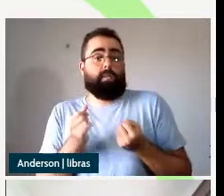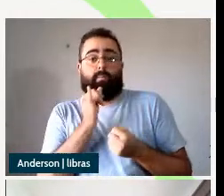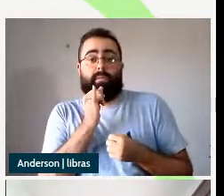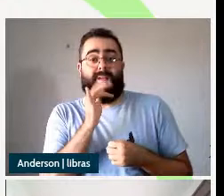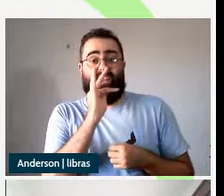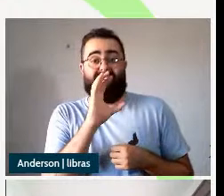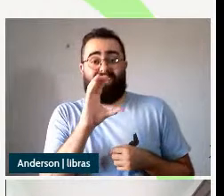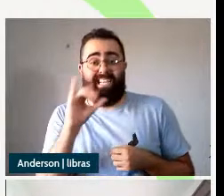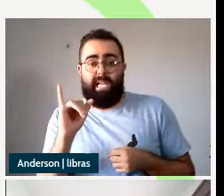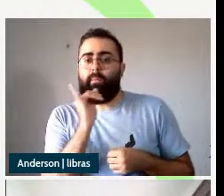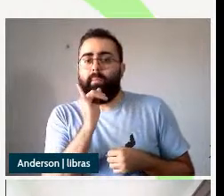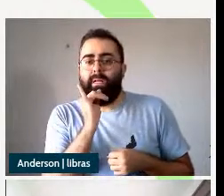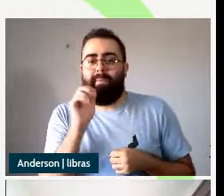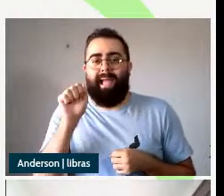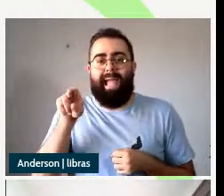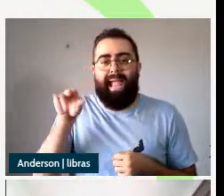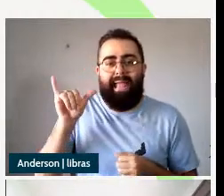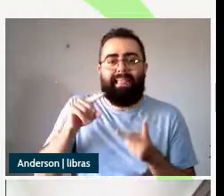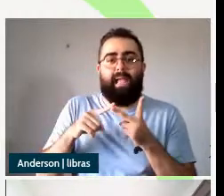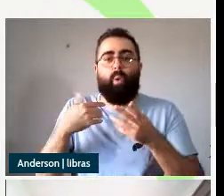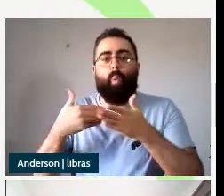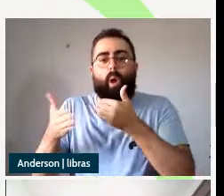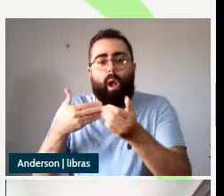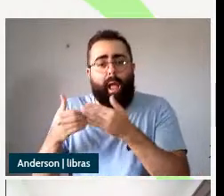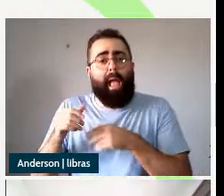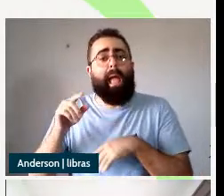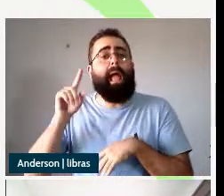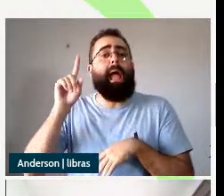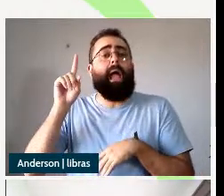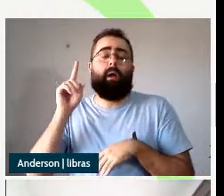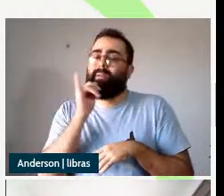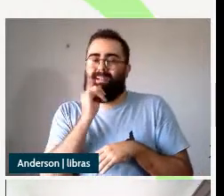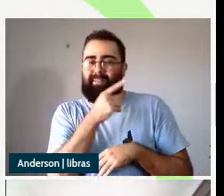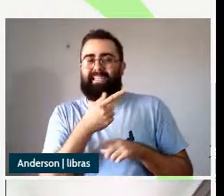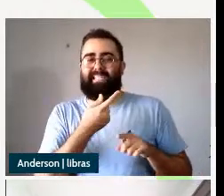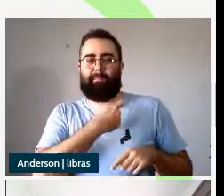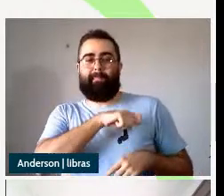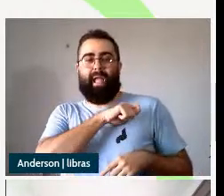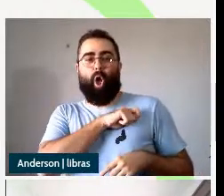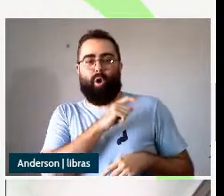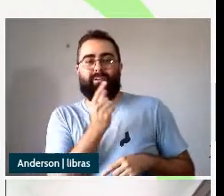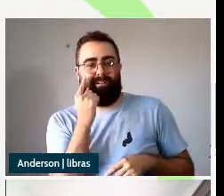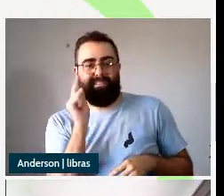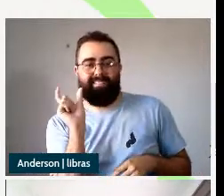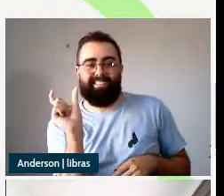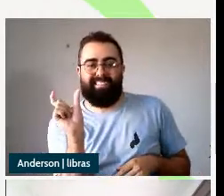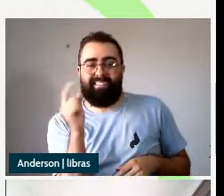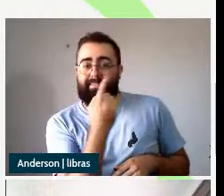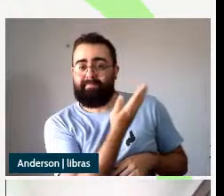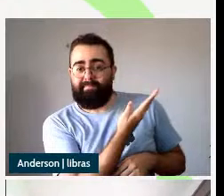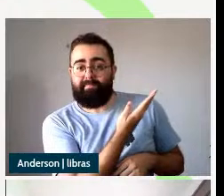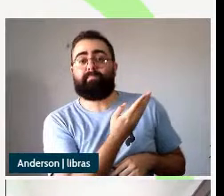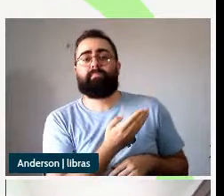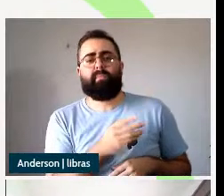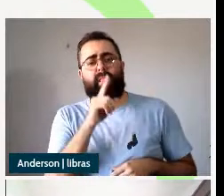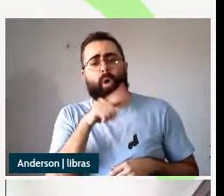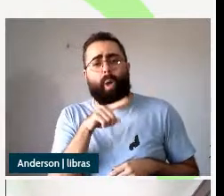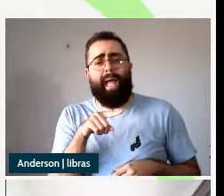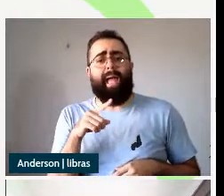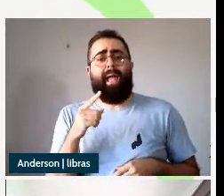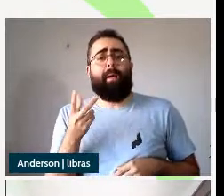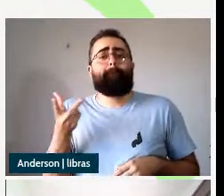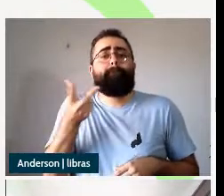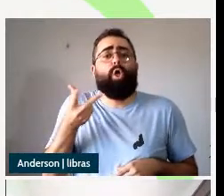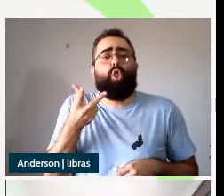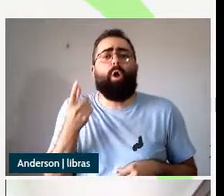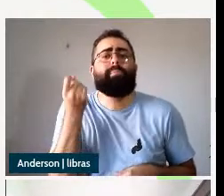any or cualquier, because I've been analyzing cualquier in Spanish, they are universal, indeterminate pronouns, which involve two